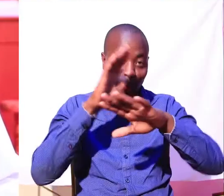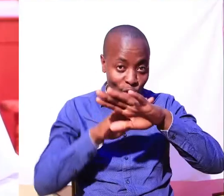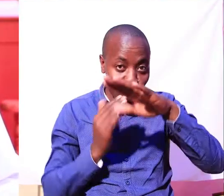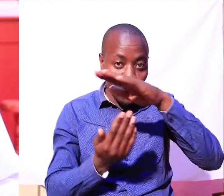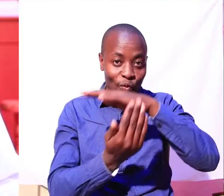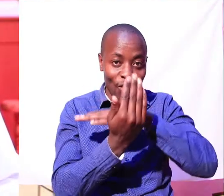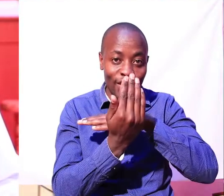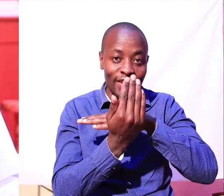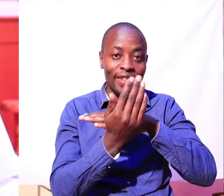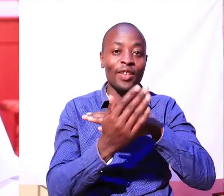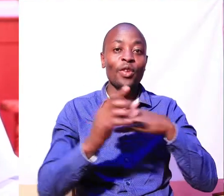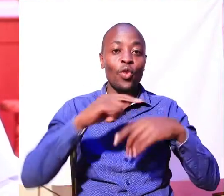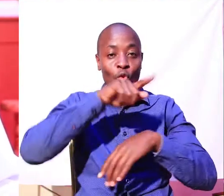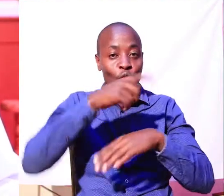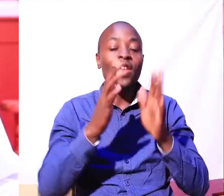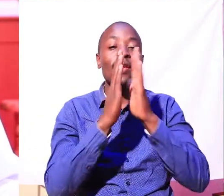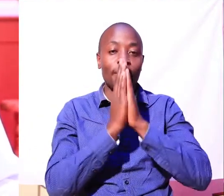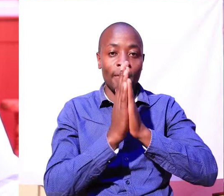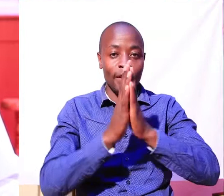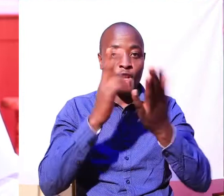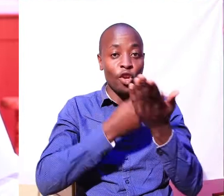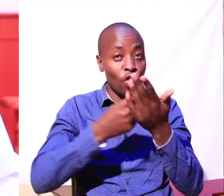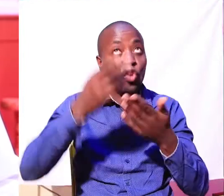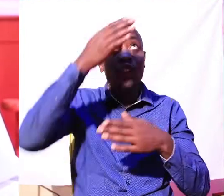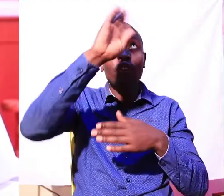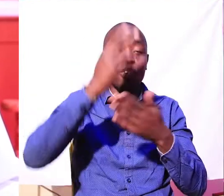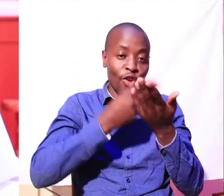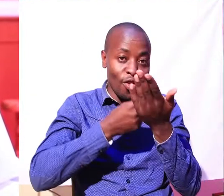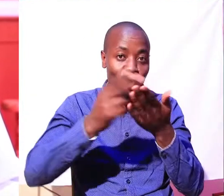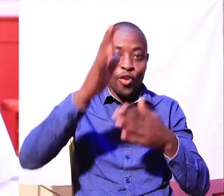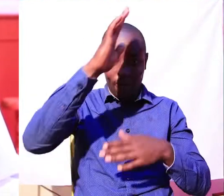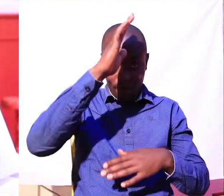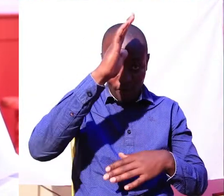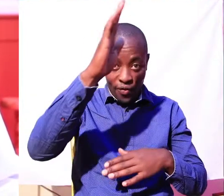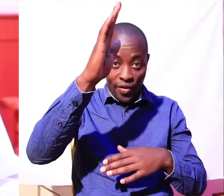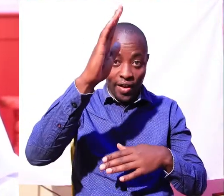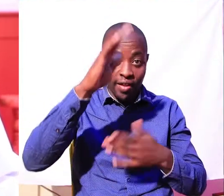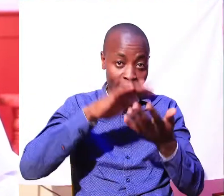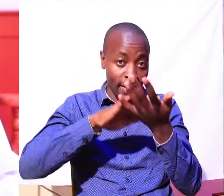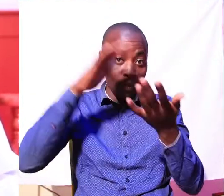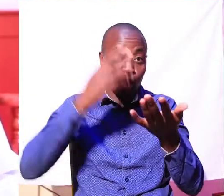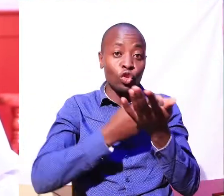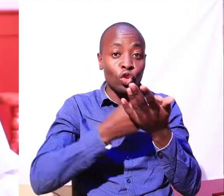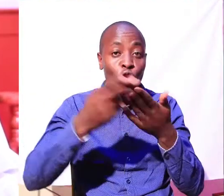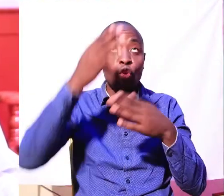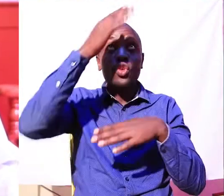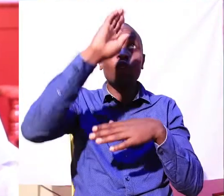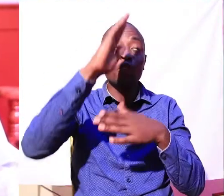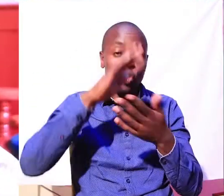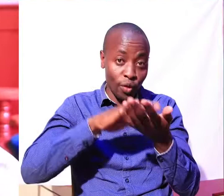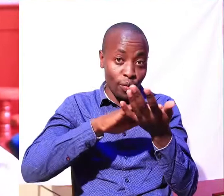Good morning. Let us pray. Holy God, Holy Father, most holy God,